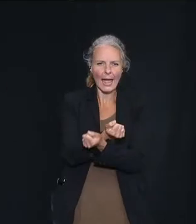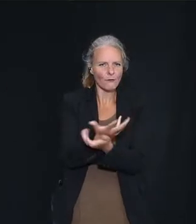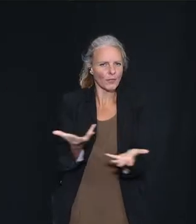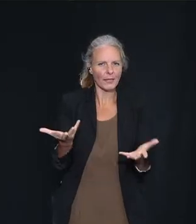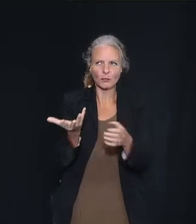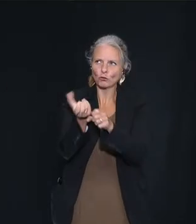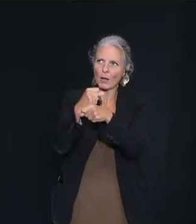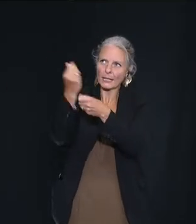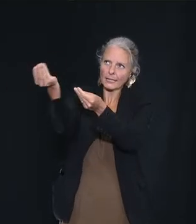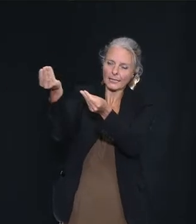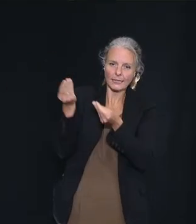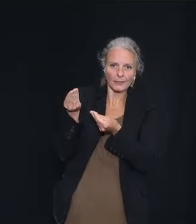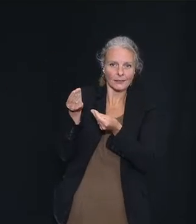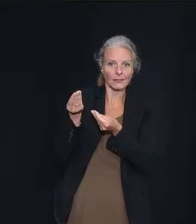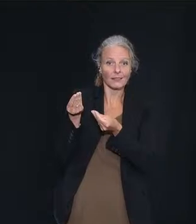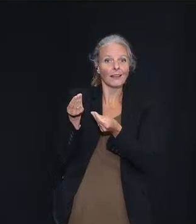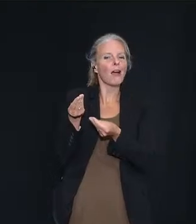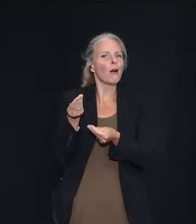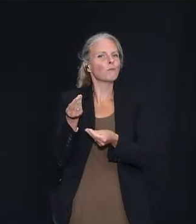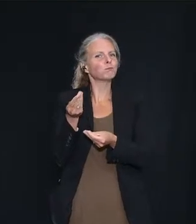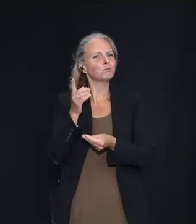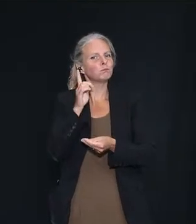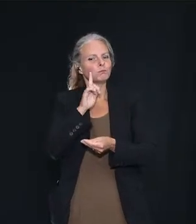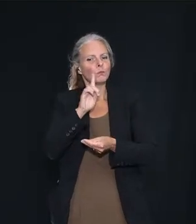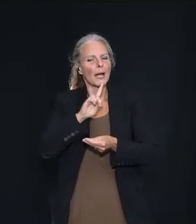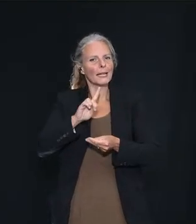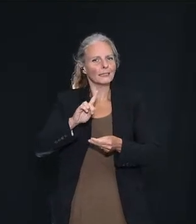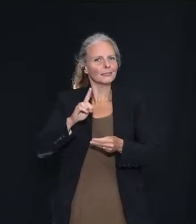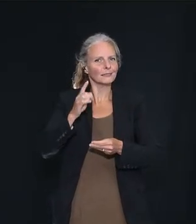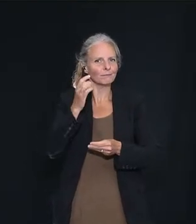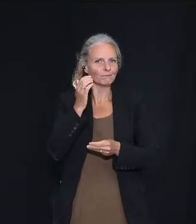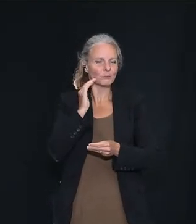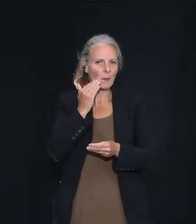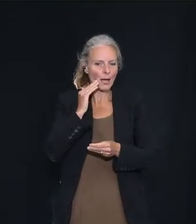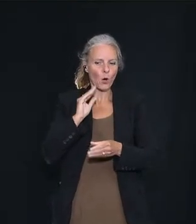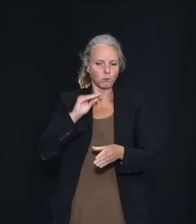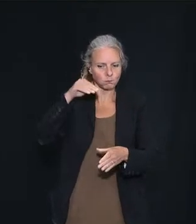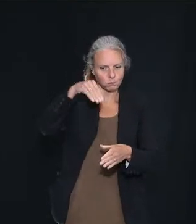So we'll put virtual tobacco in that fire as well.